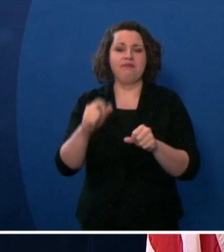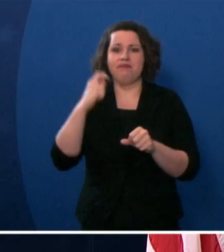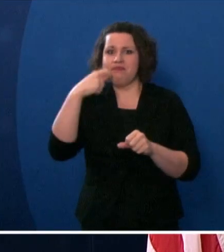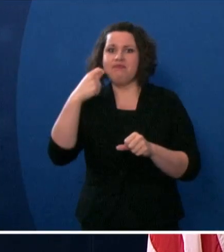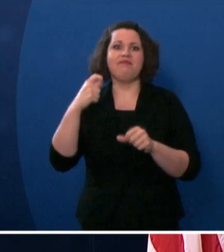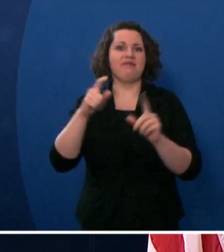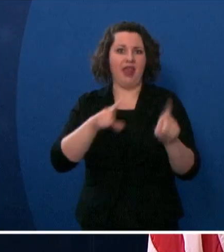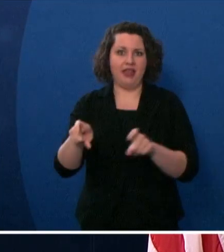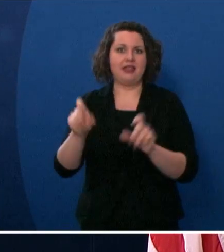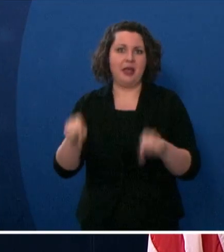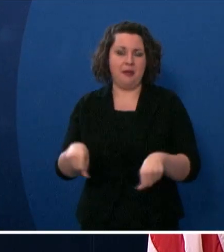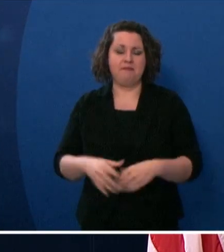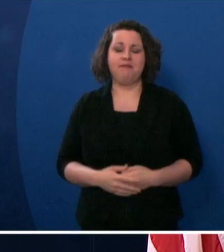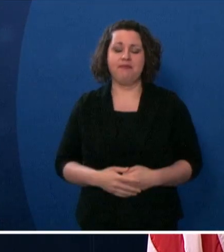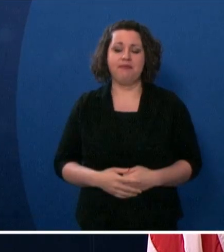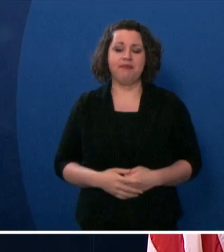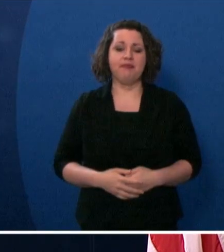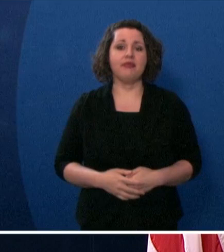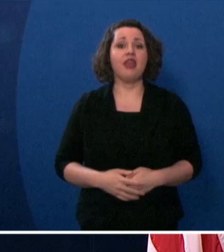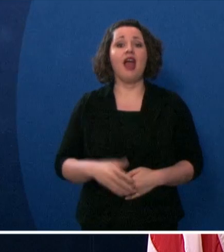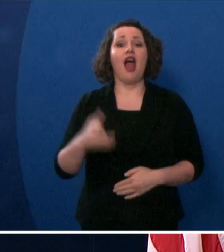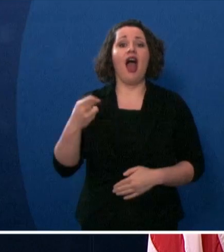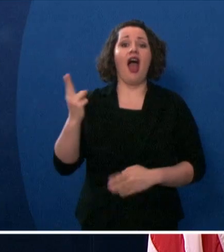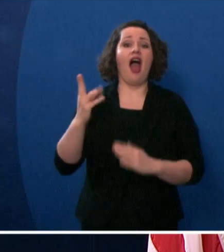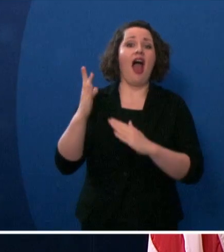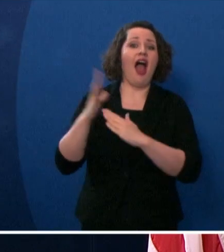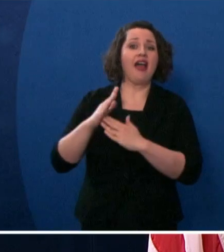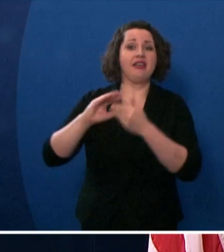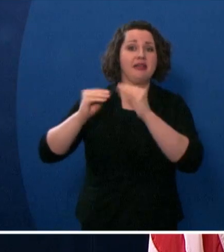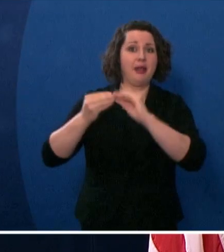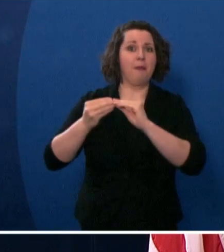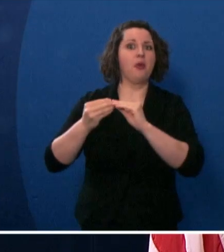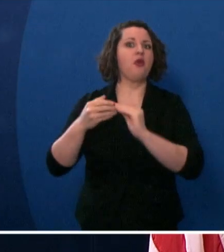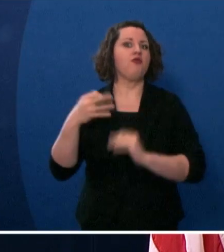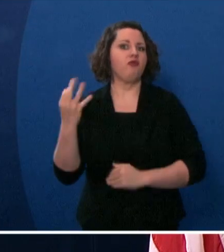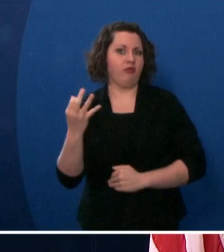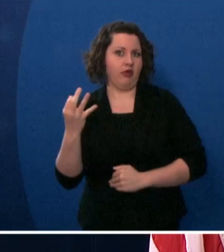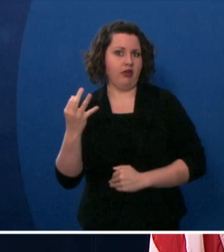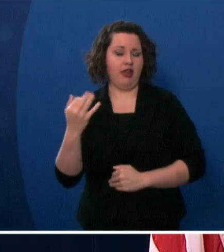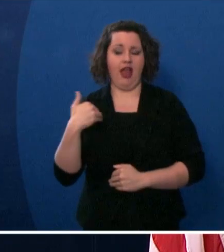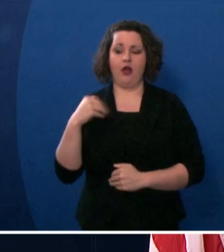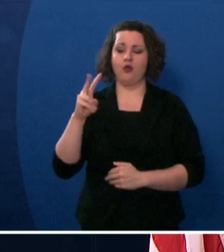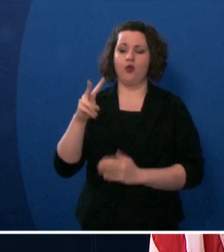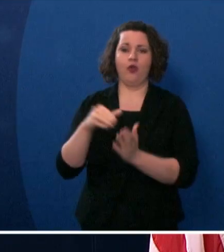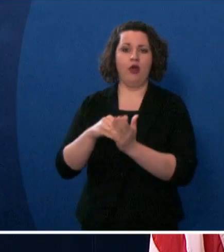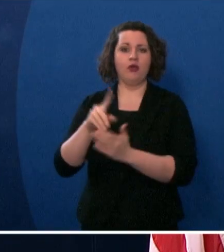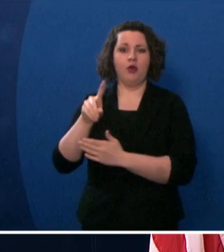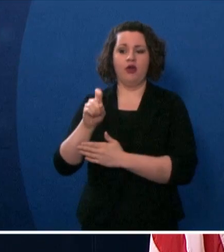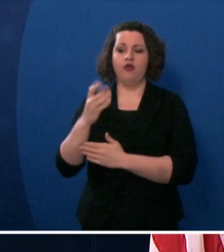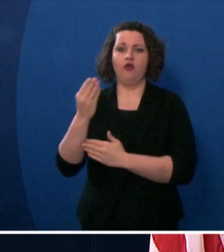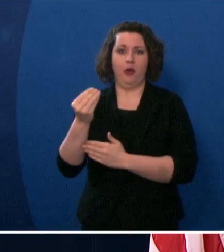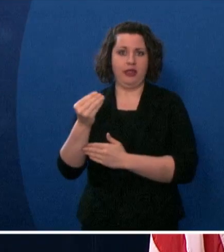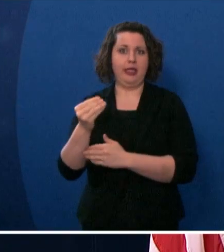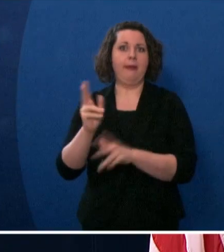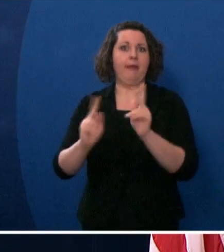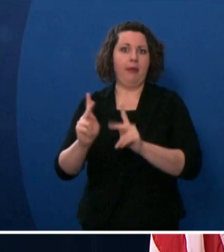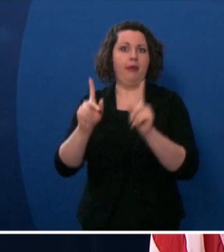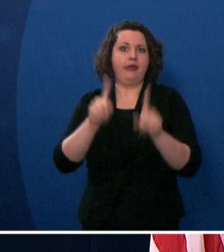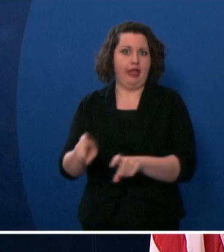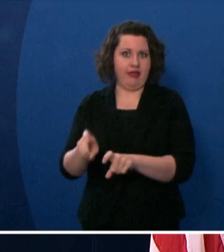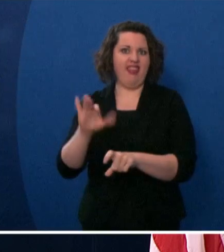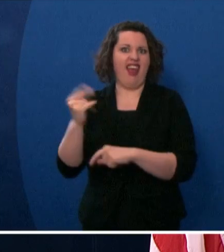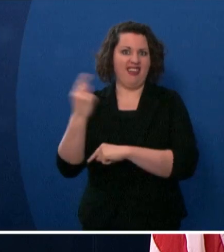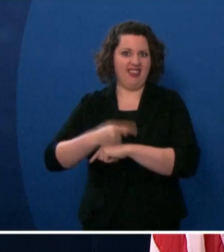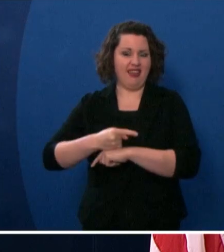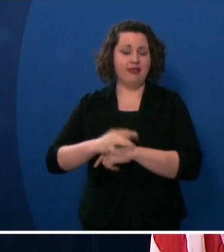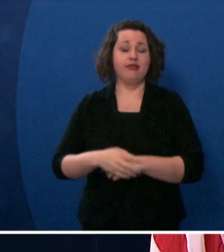tested could be. We had our highest Test Iowa day yet on Friday with 2,114 individuals tested.